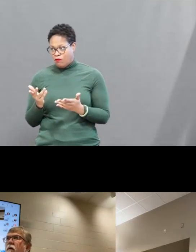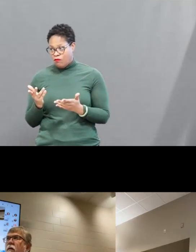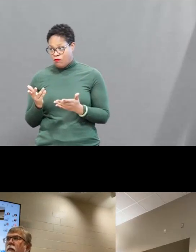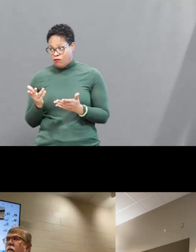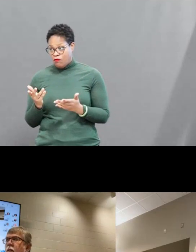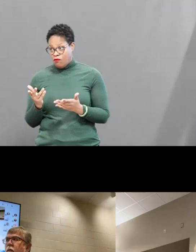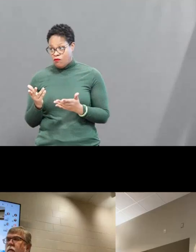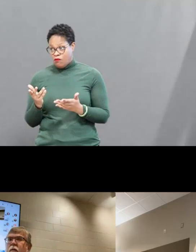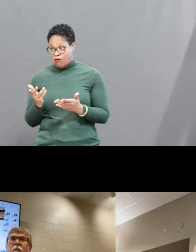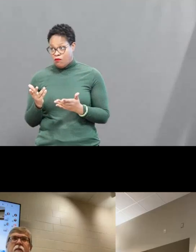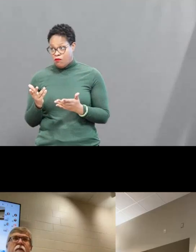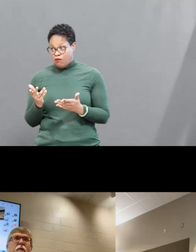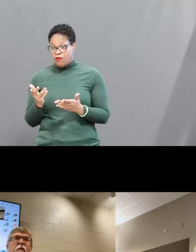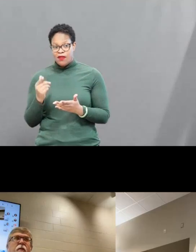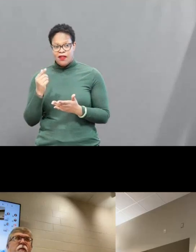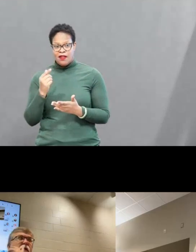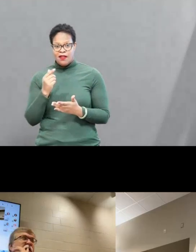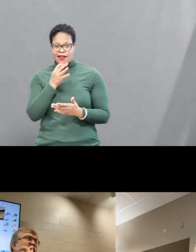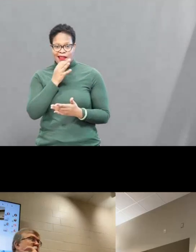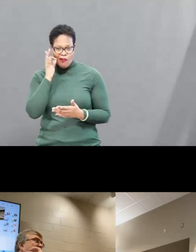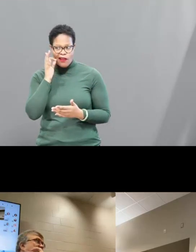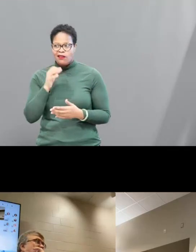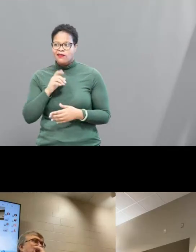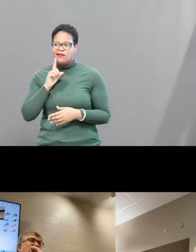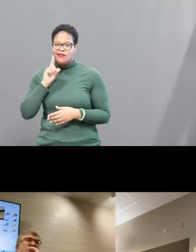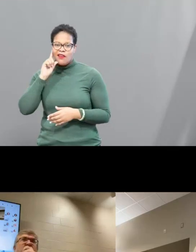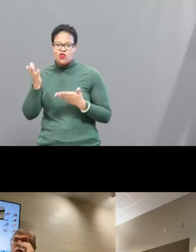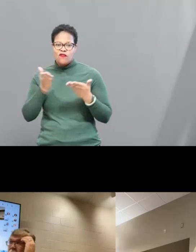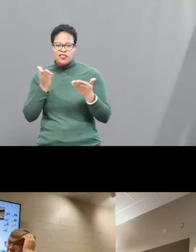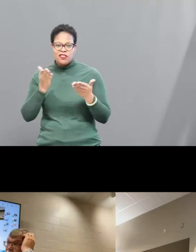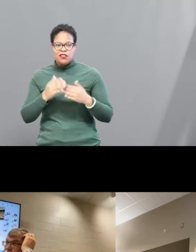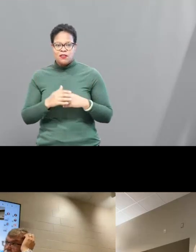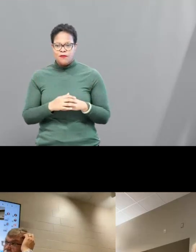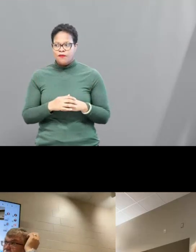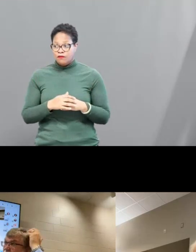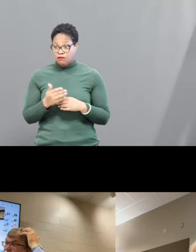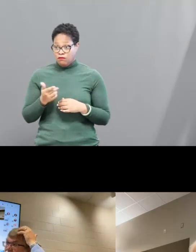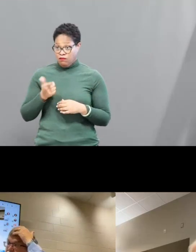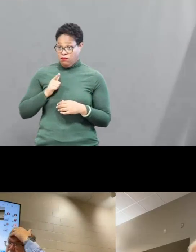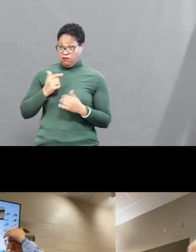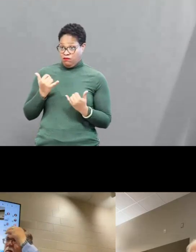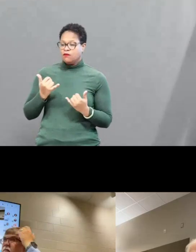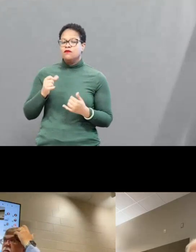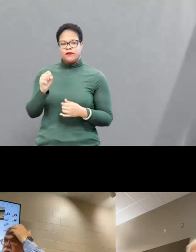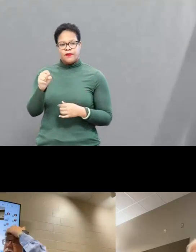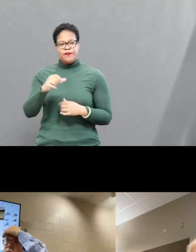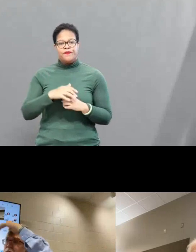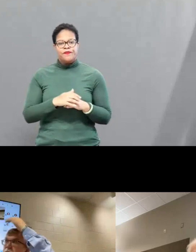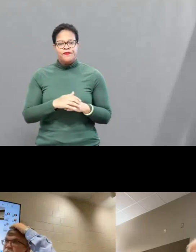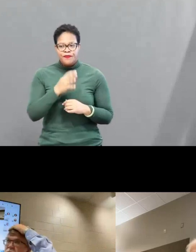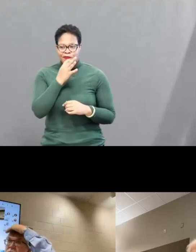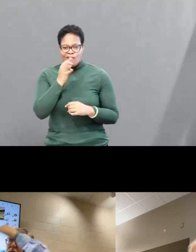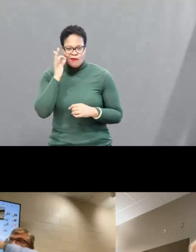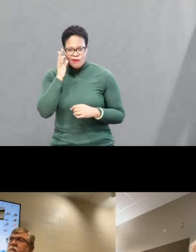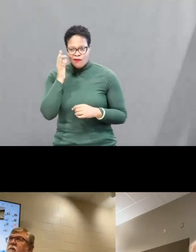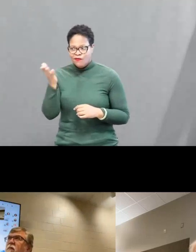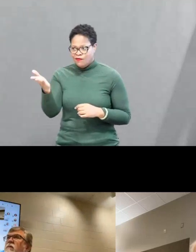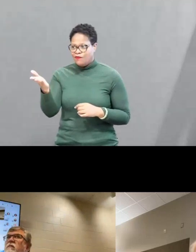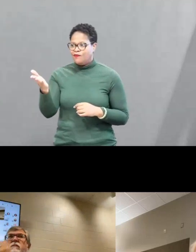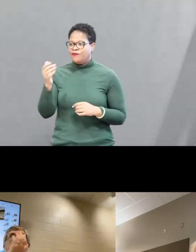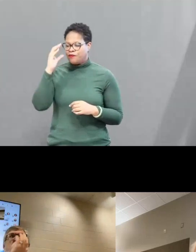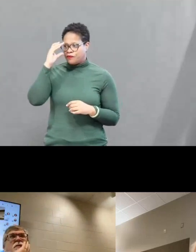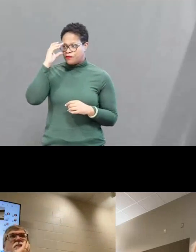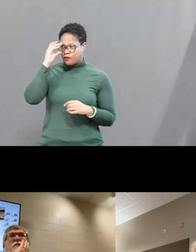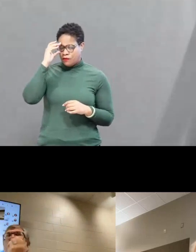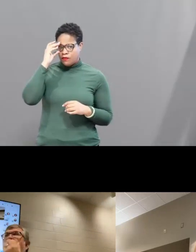carry on NCD. Debt services. So, yep, okay. Basically, I